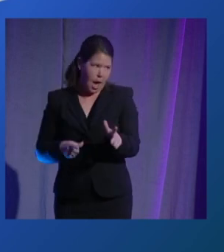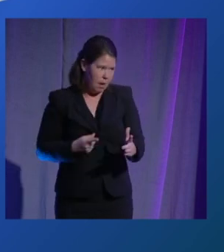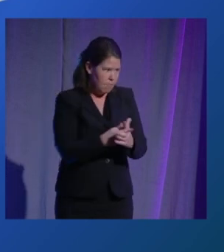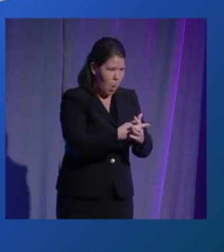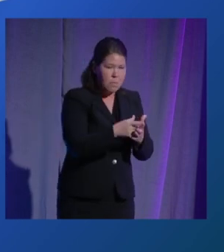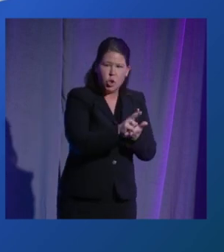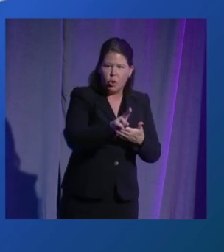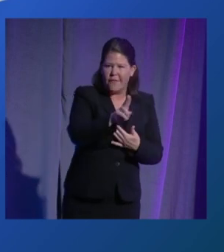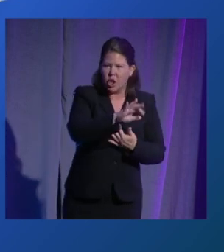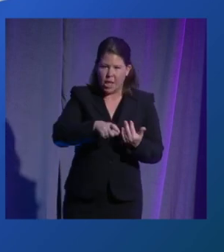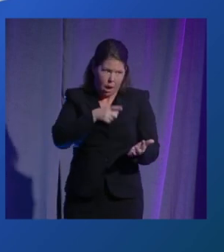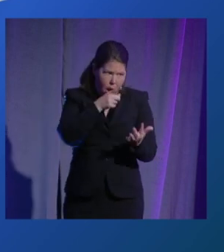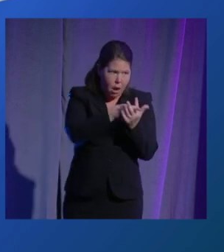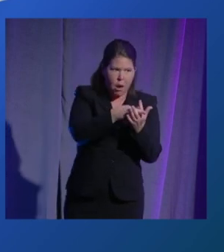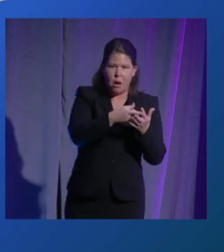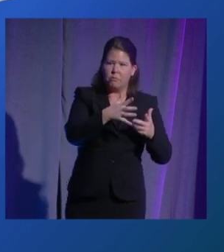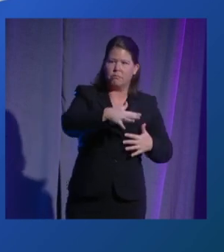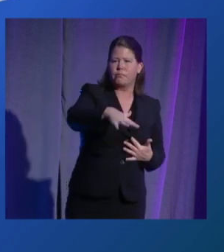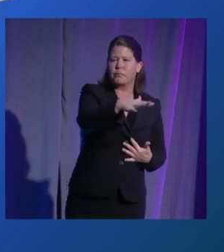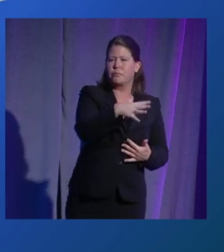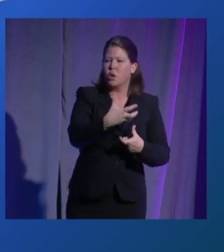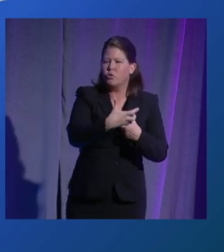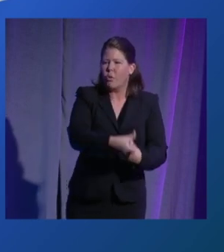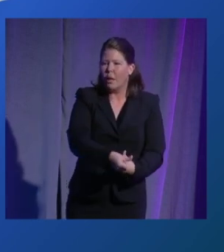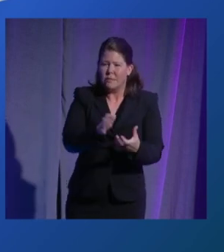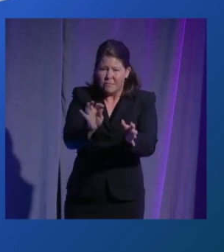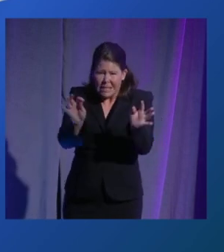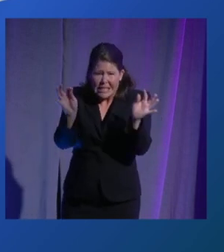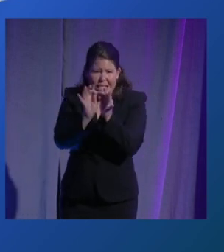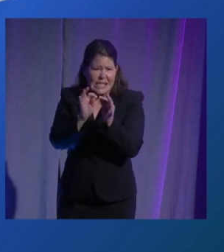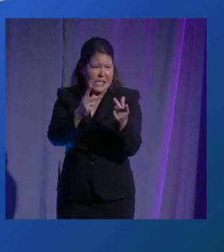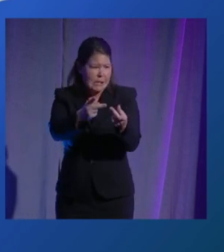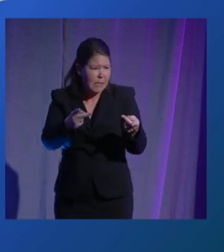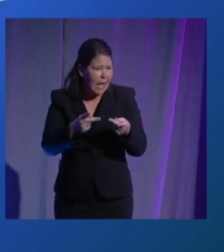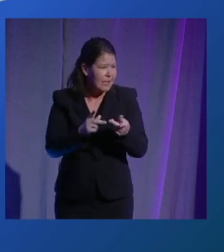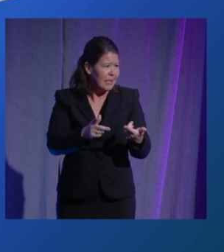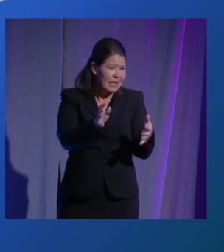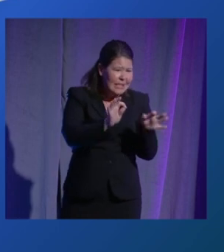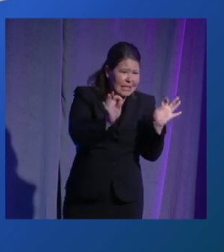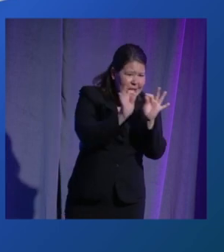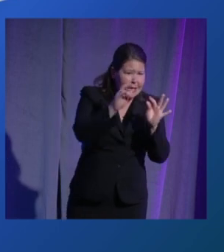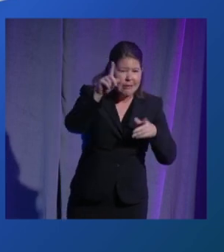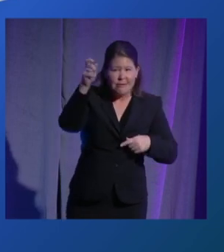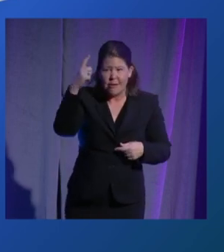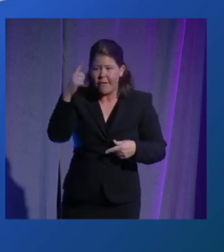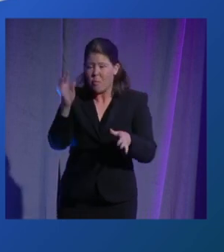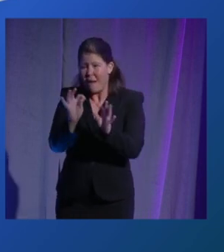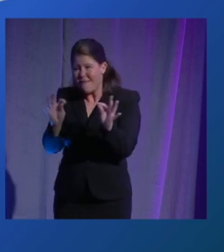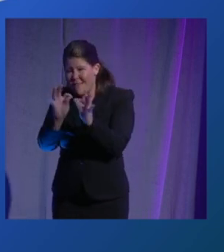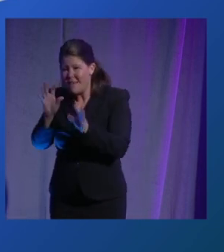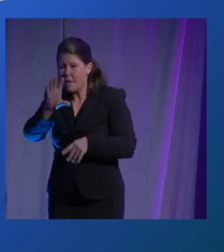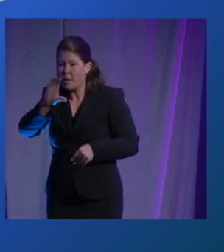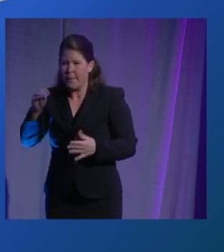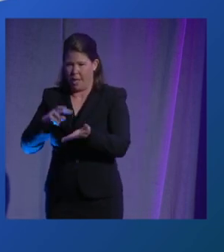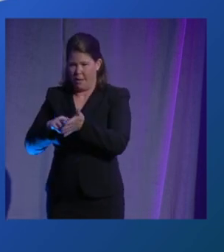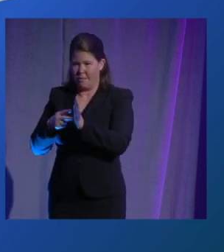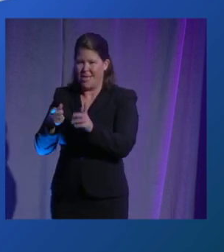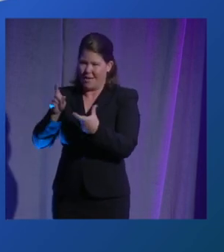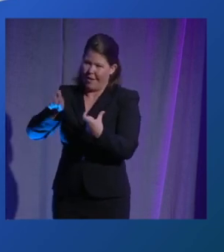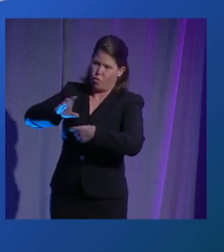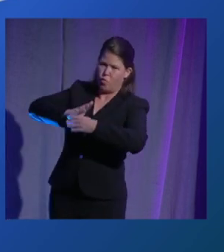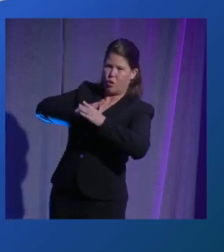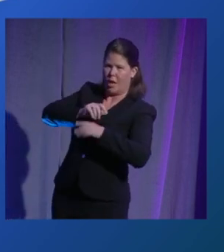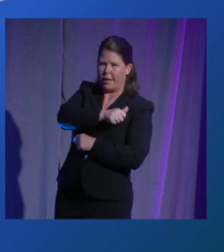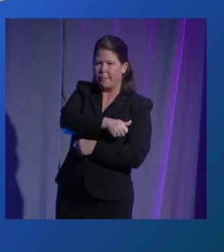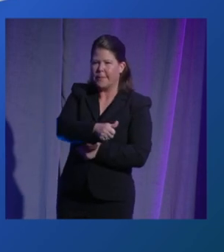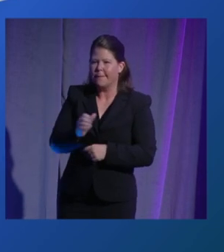public trust in key institutions all of those things are risks that I think industry is grappling with yeah Patrick I've seen I I've